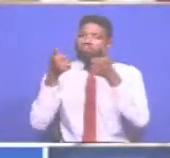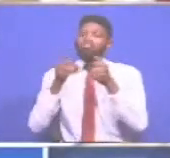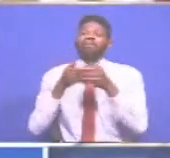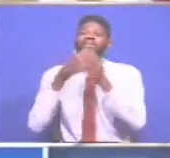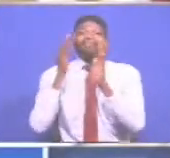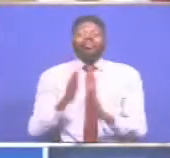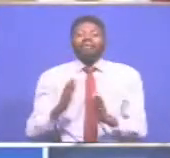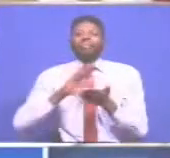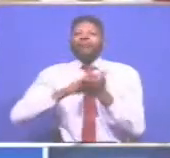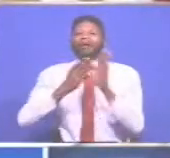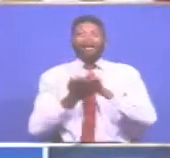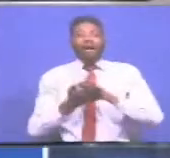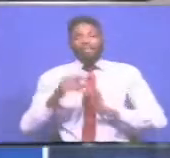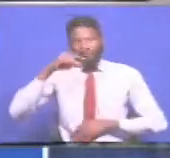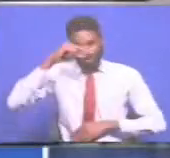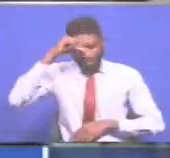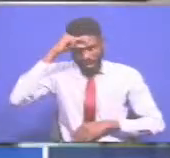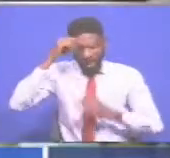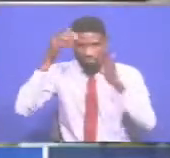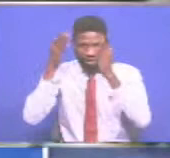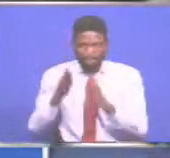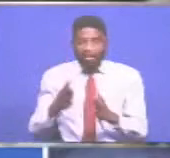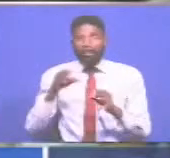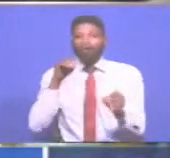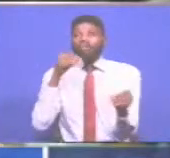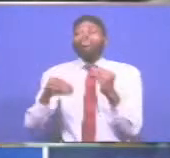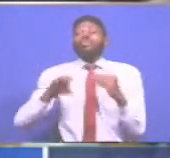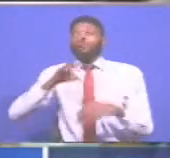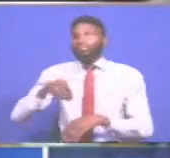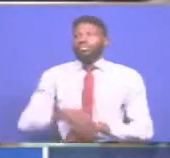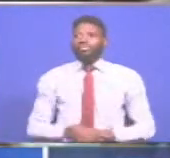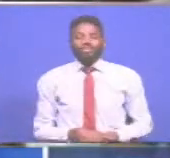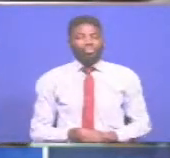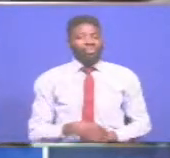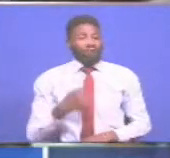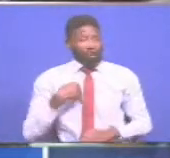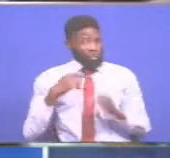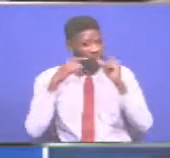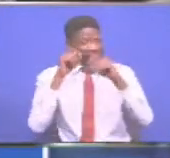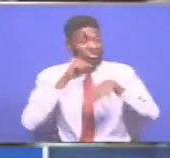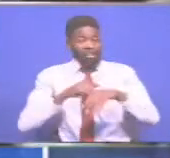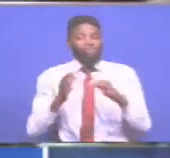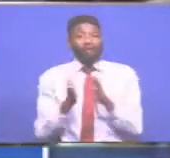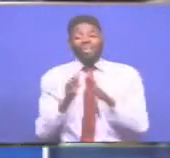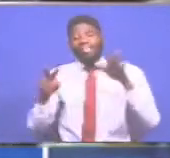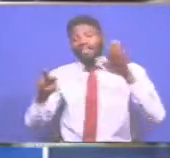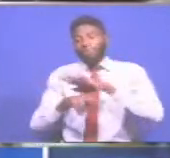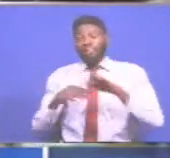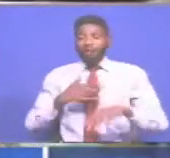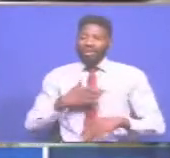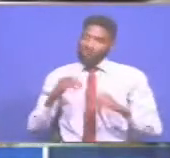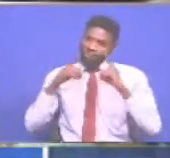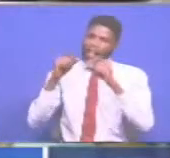over Busia County leadership. Mimi nasemanga nikitembea na deputy yangu nikasema sisi tumezoeana.